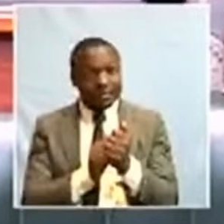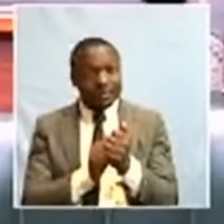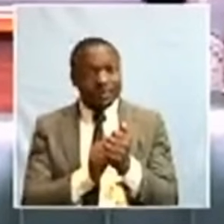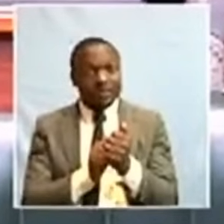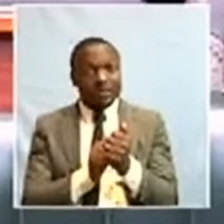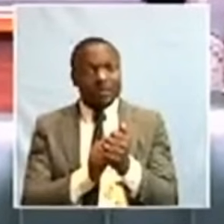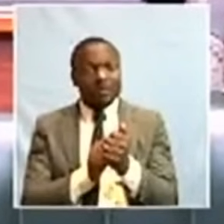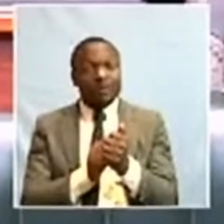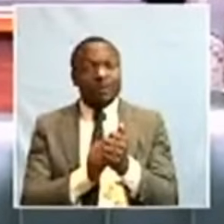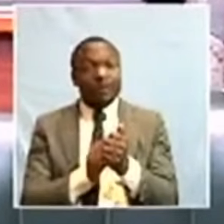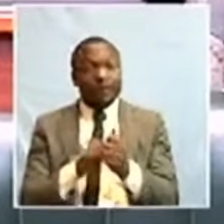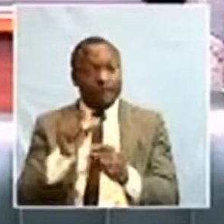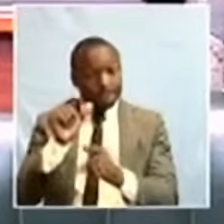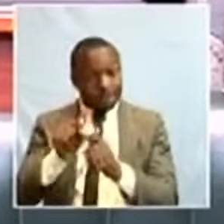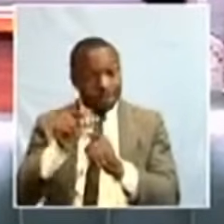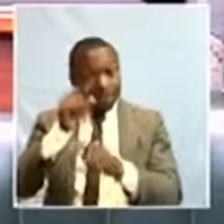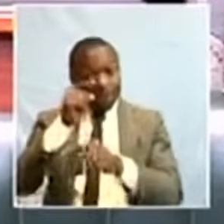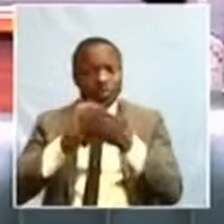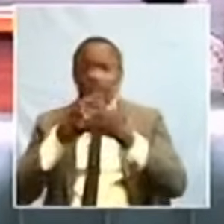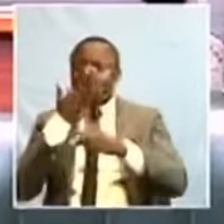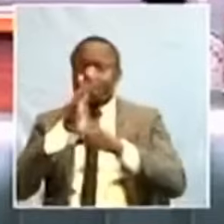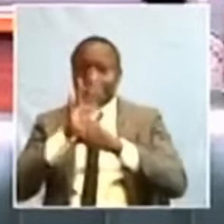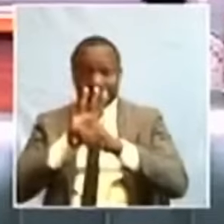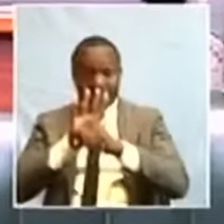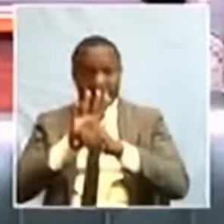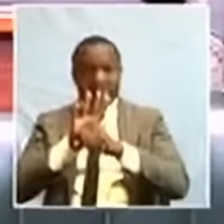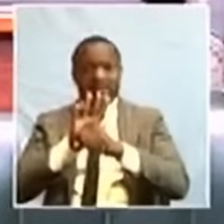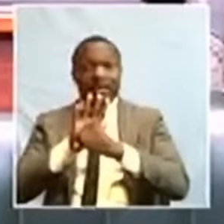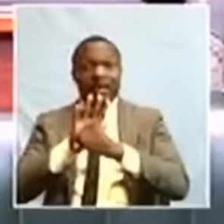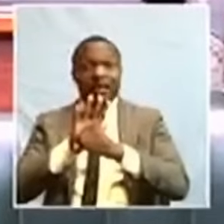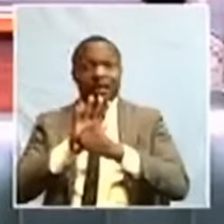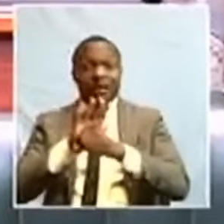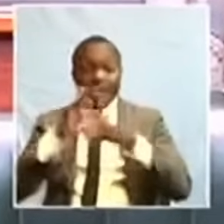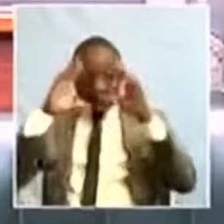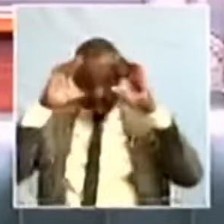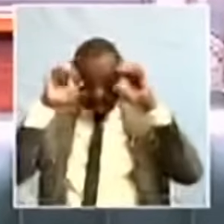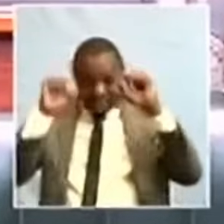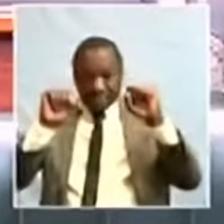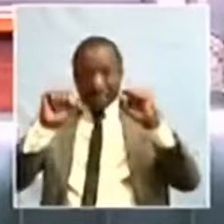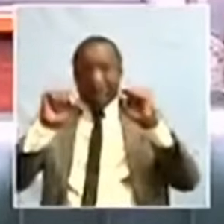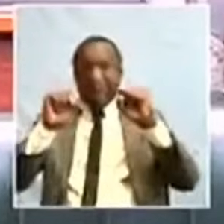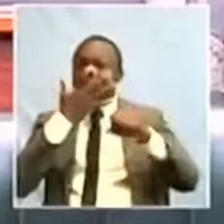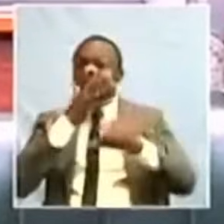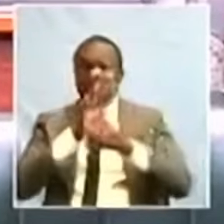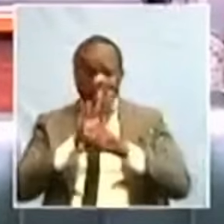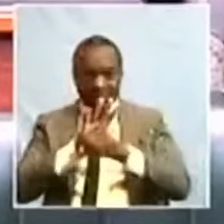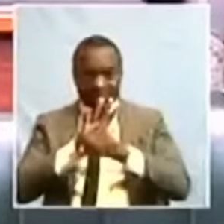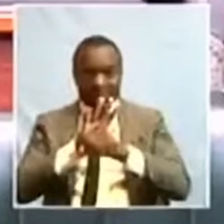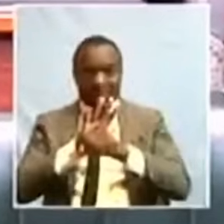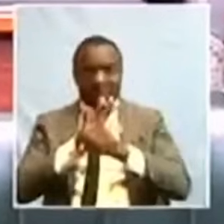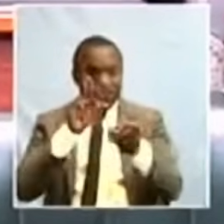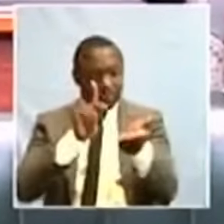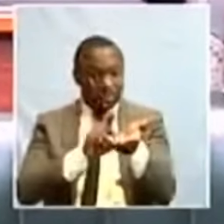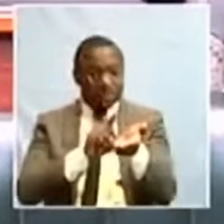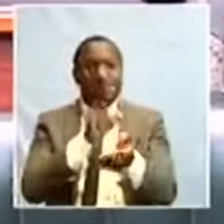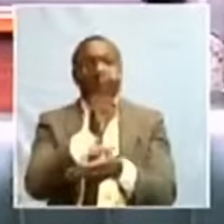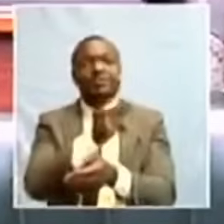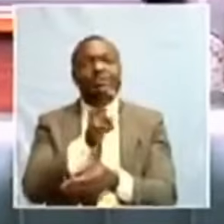the words or what the promise of the President of the Republic of Zambia, Dr. Hakainde